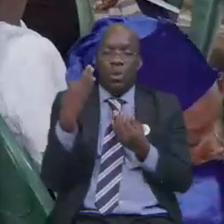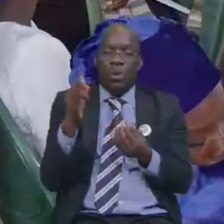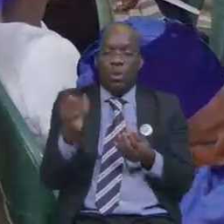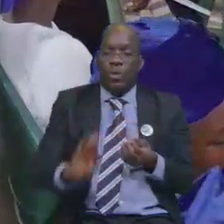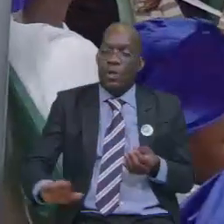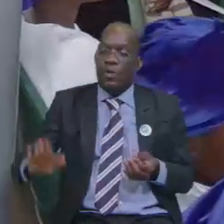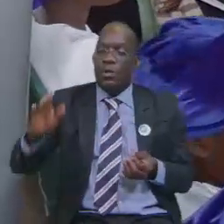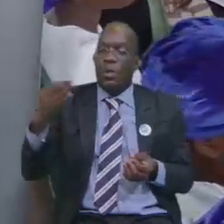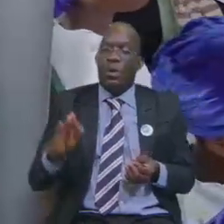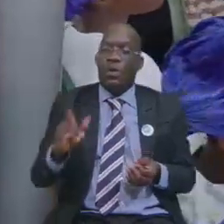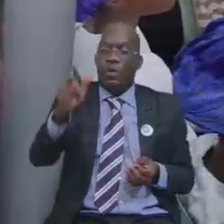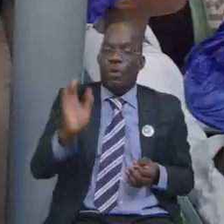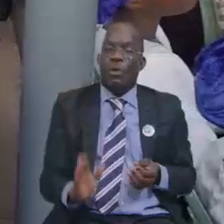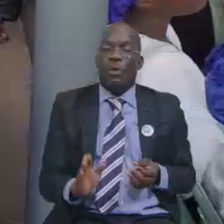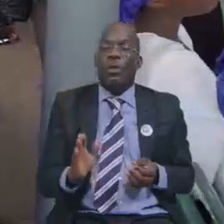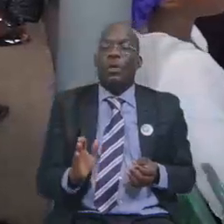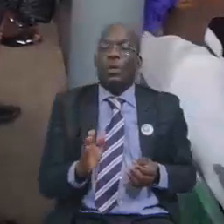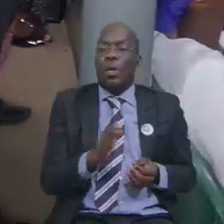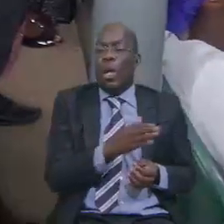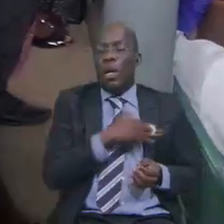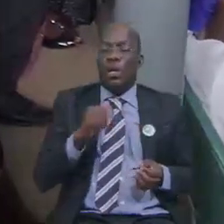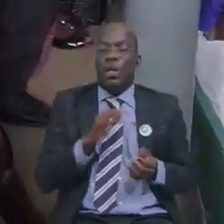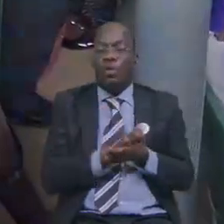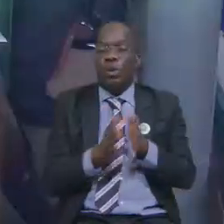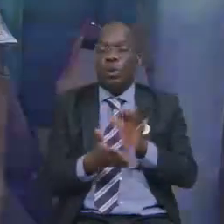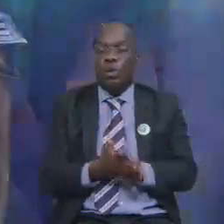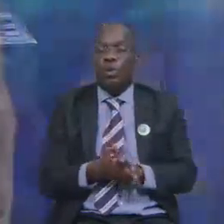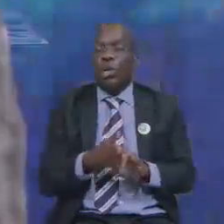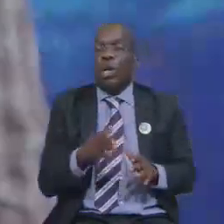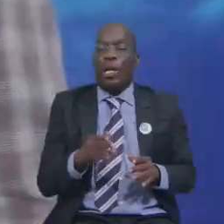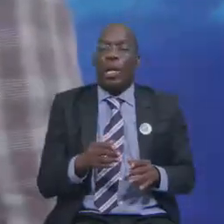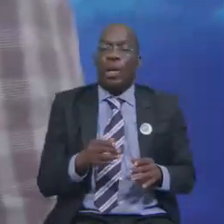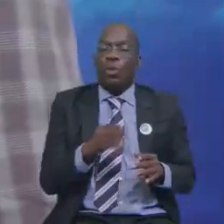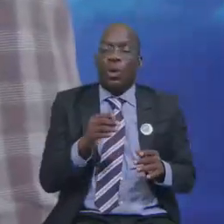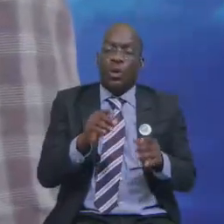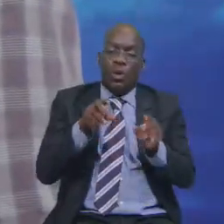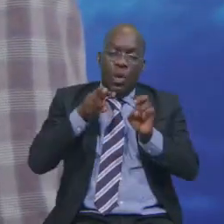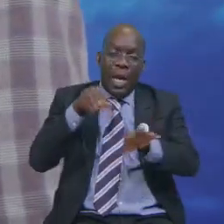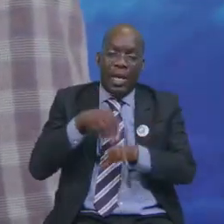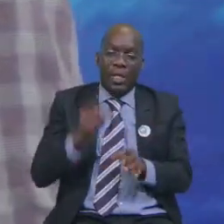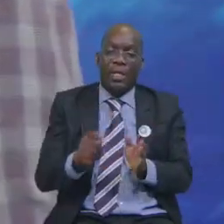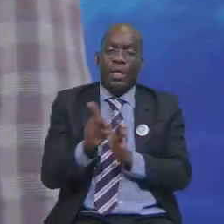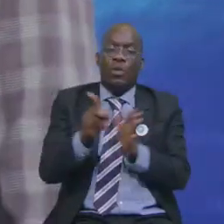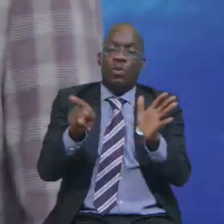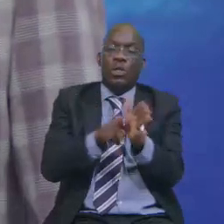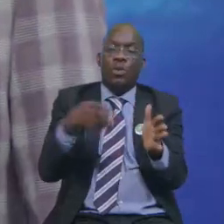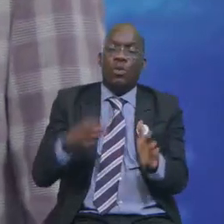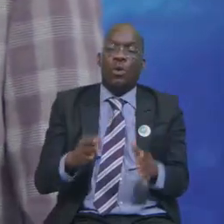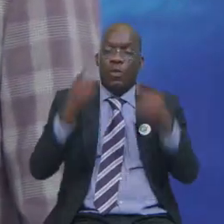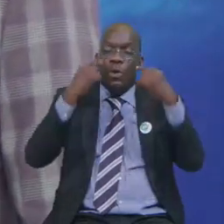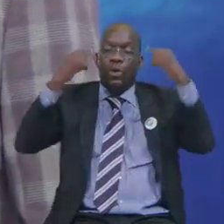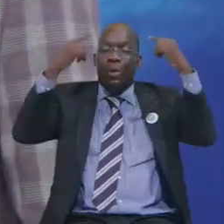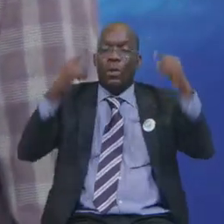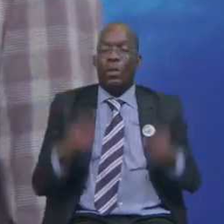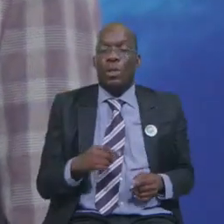if he comes in and he looks at the principles and he goes by the principles as